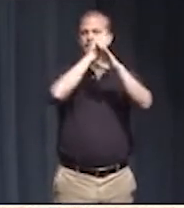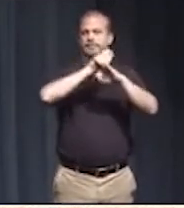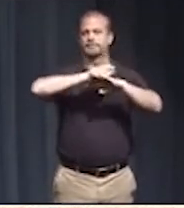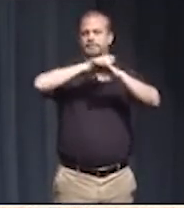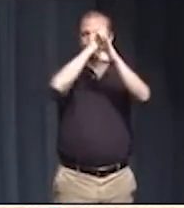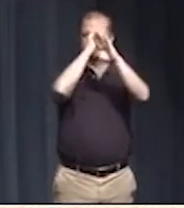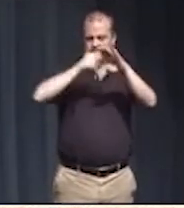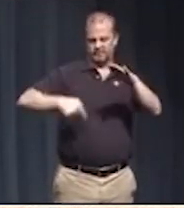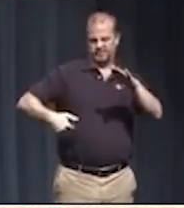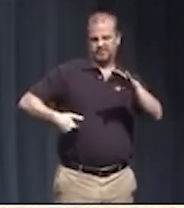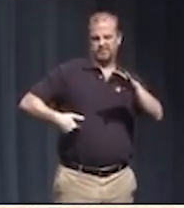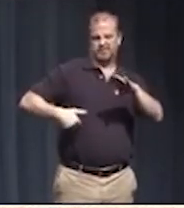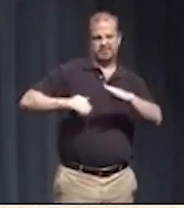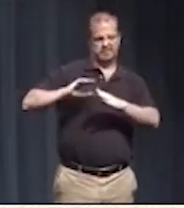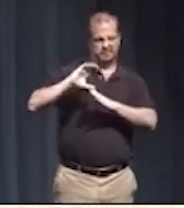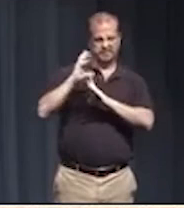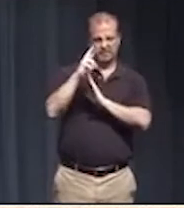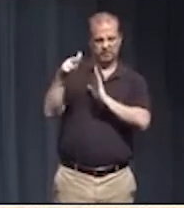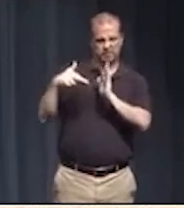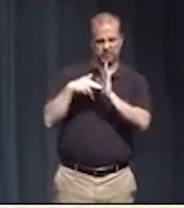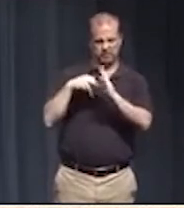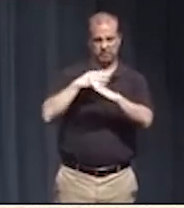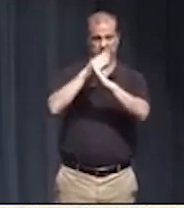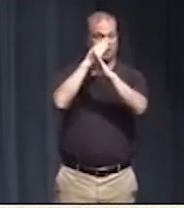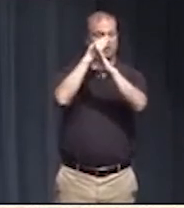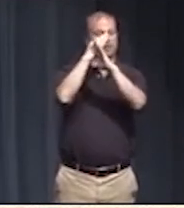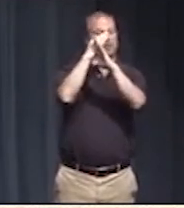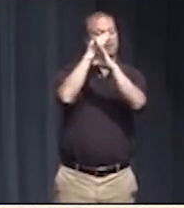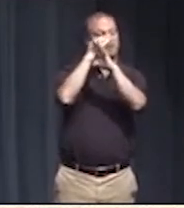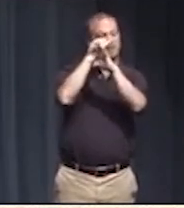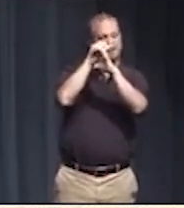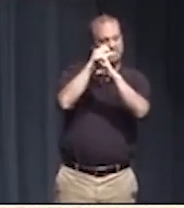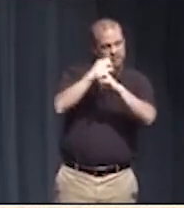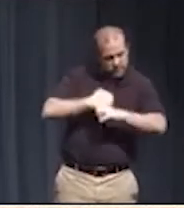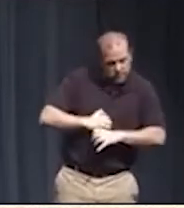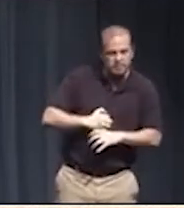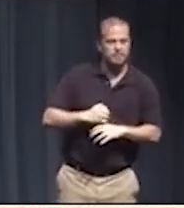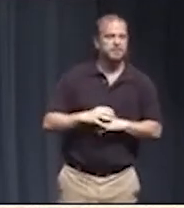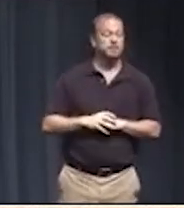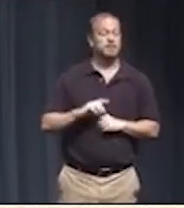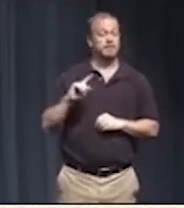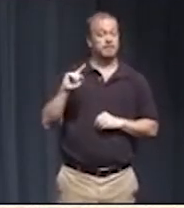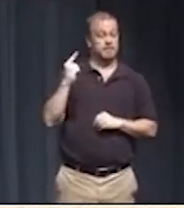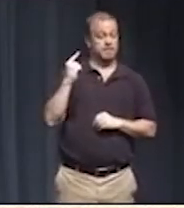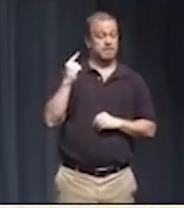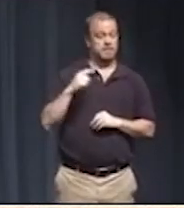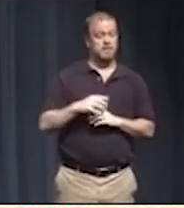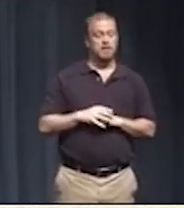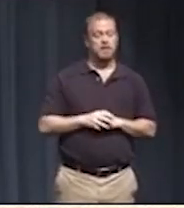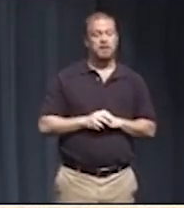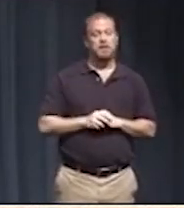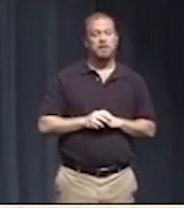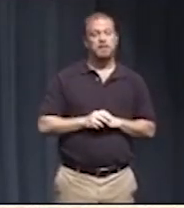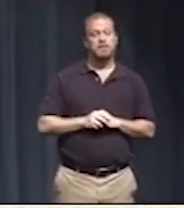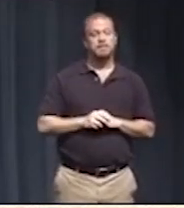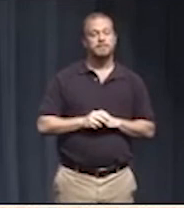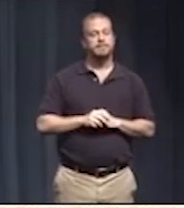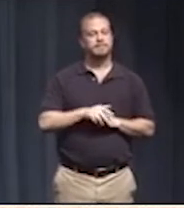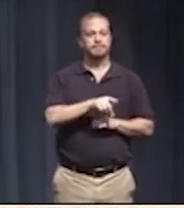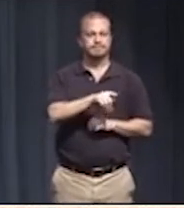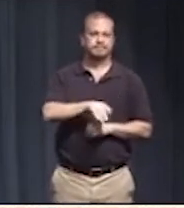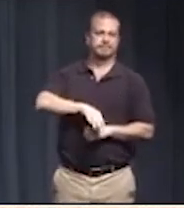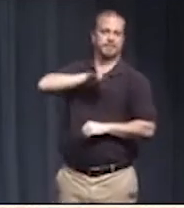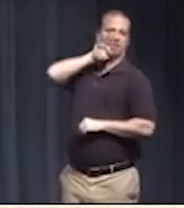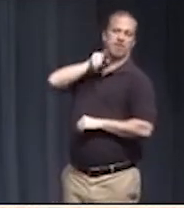these in-programmed cultural roles that he's dealing with. First off, it's very easy to get frustrated with